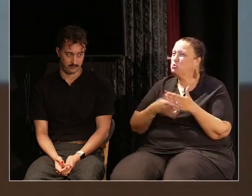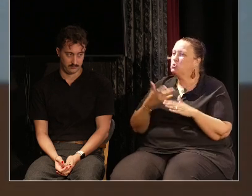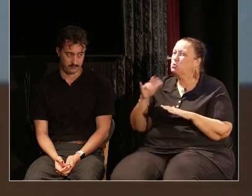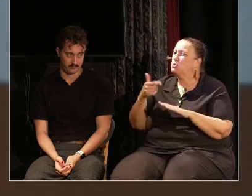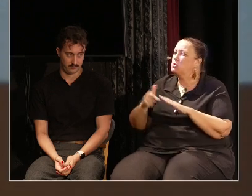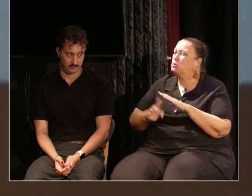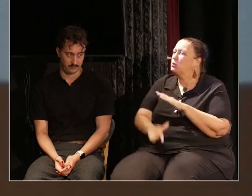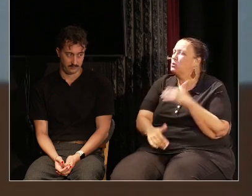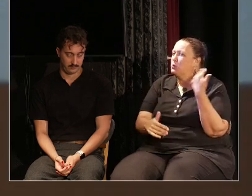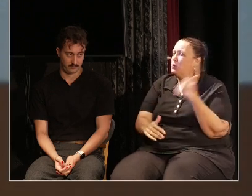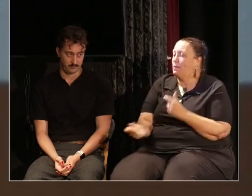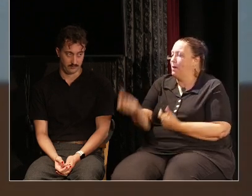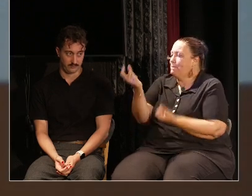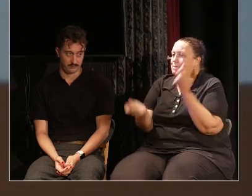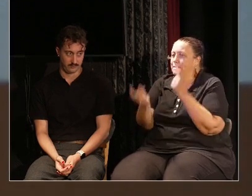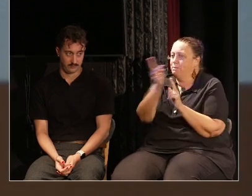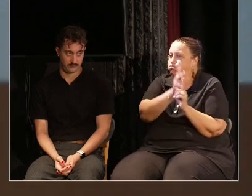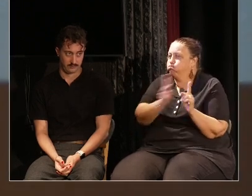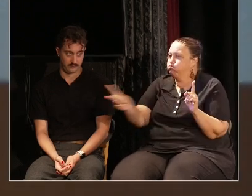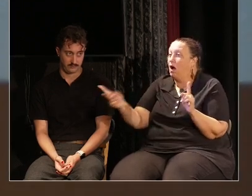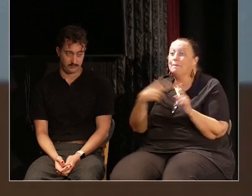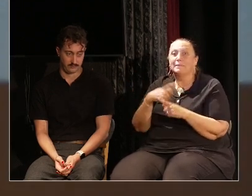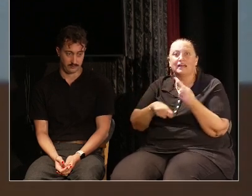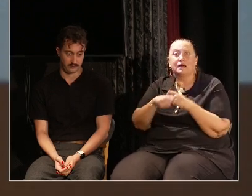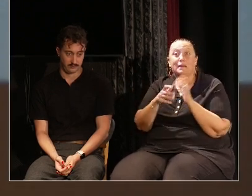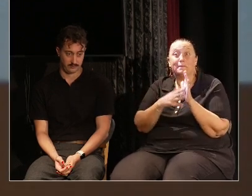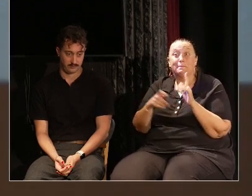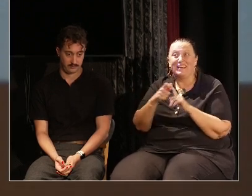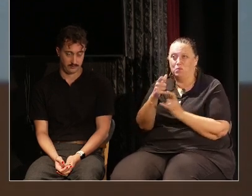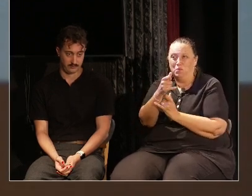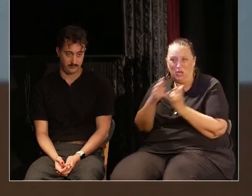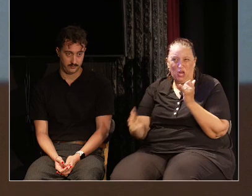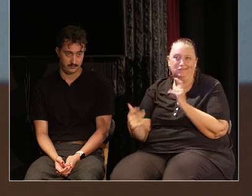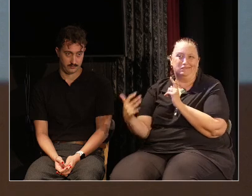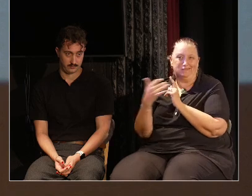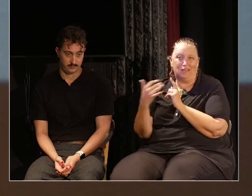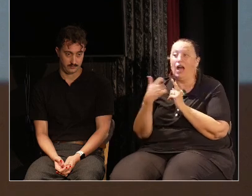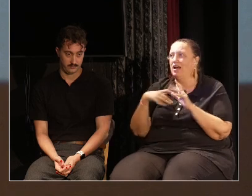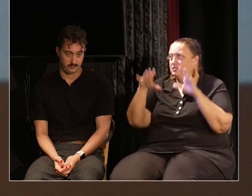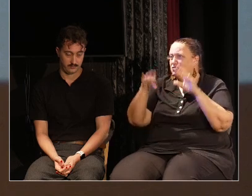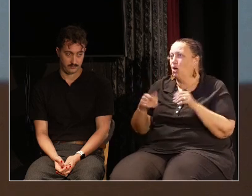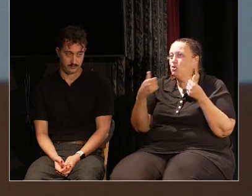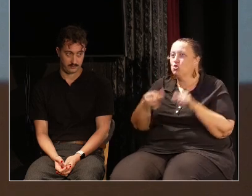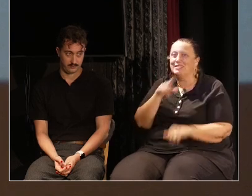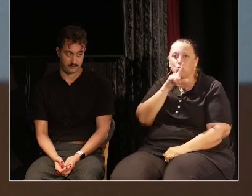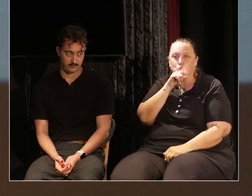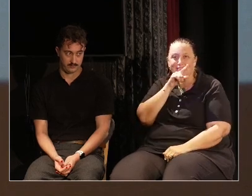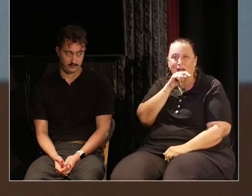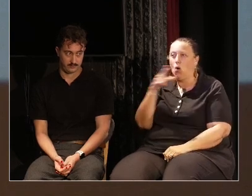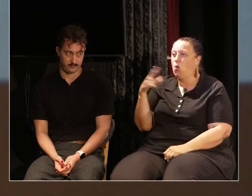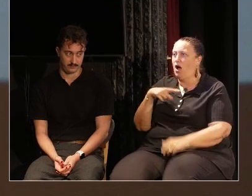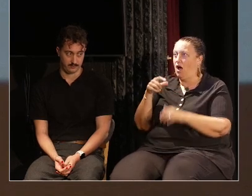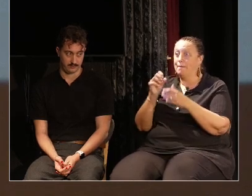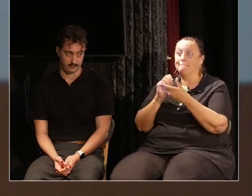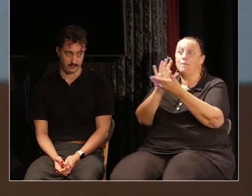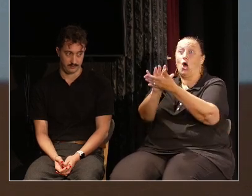prevalent as maybe you would expect, maybe you wouldn't, since becoming an MP. I actually stopped using Twitter because every time I posted something